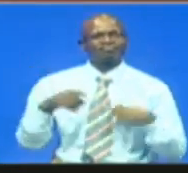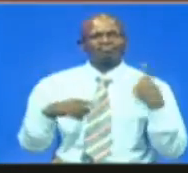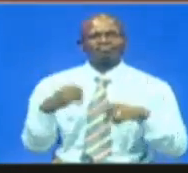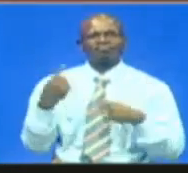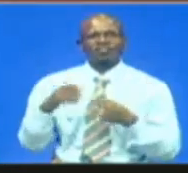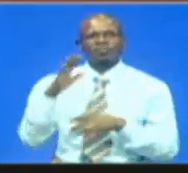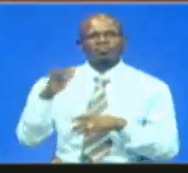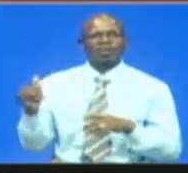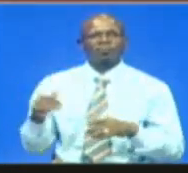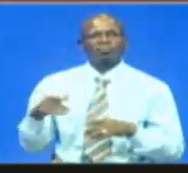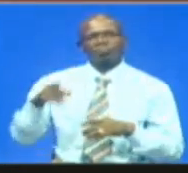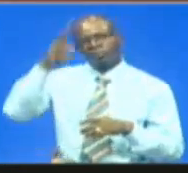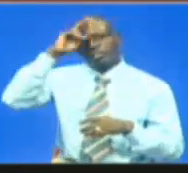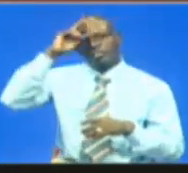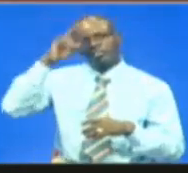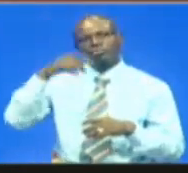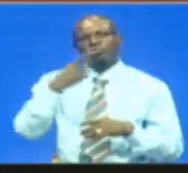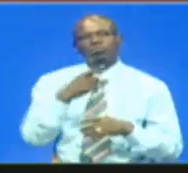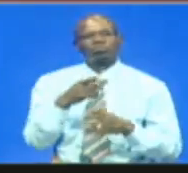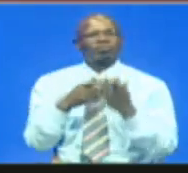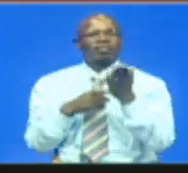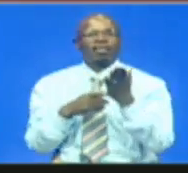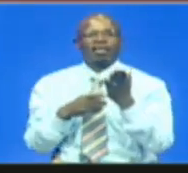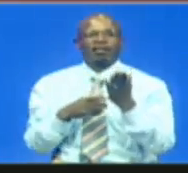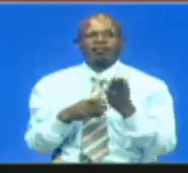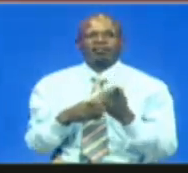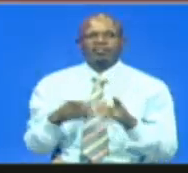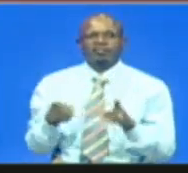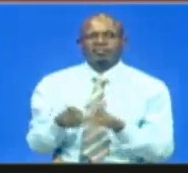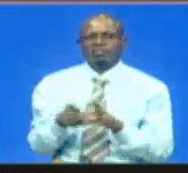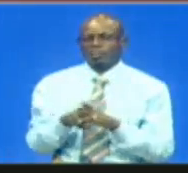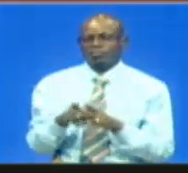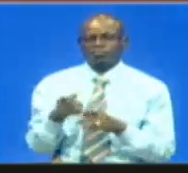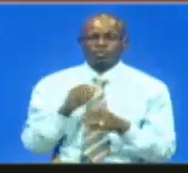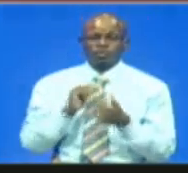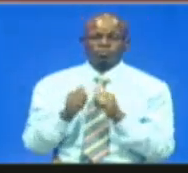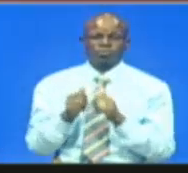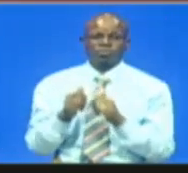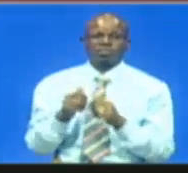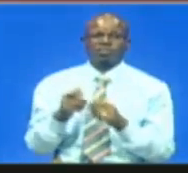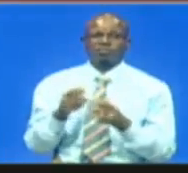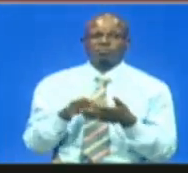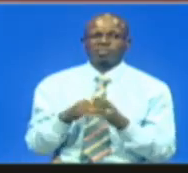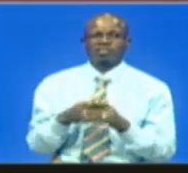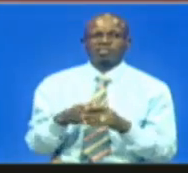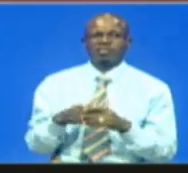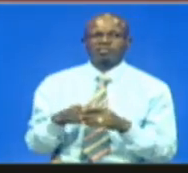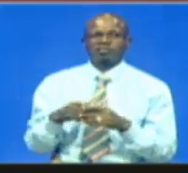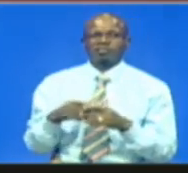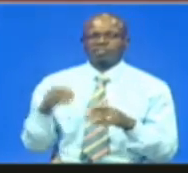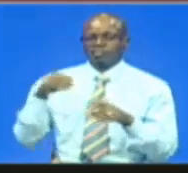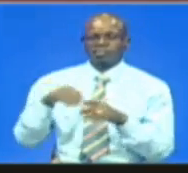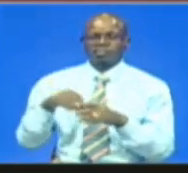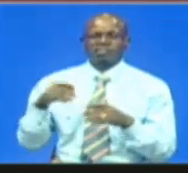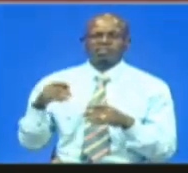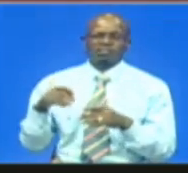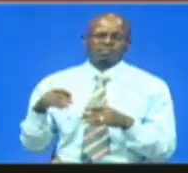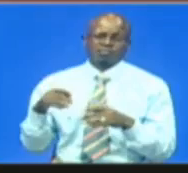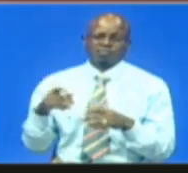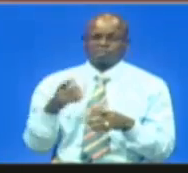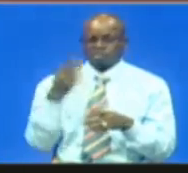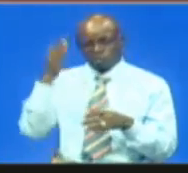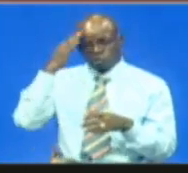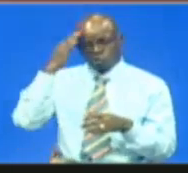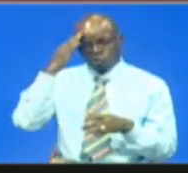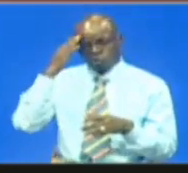also the importance given to sports by the government, even as Kenya prides itself as a global sporting powerhouse.